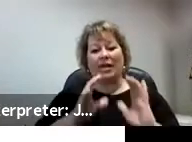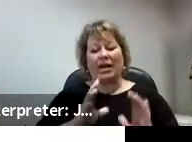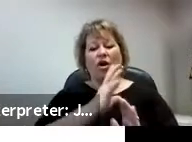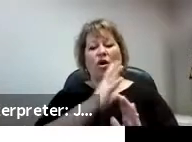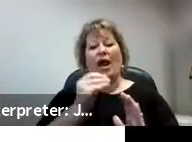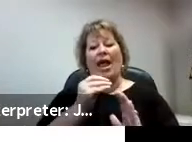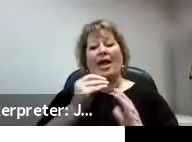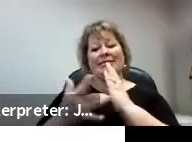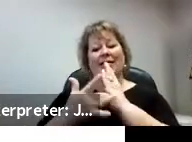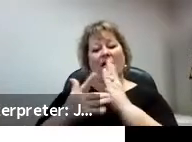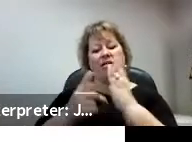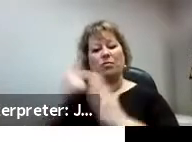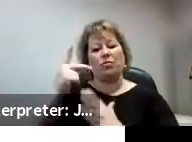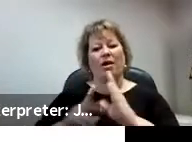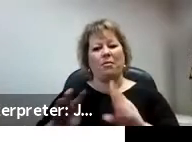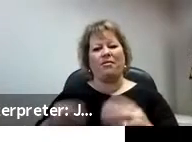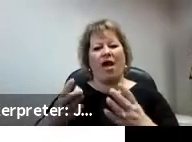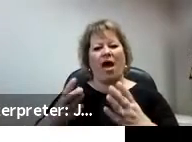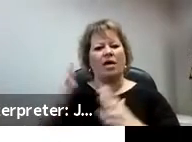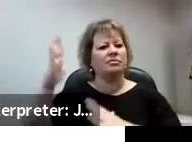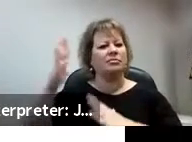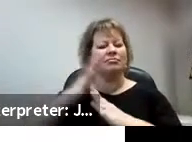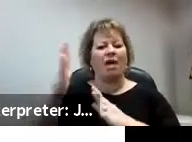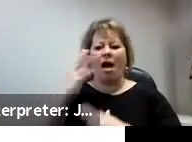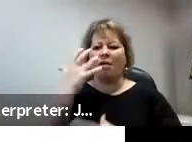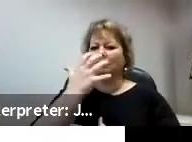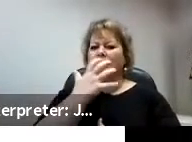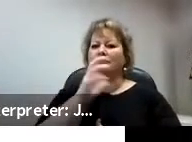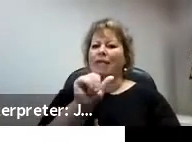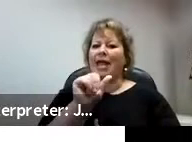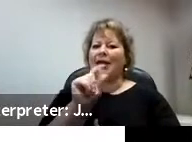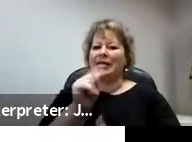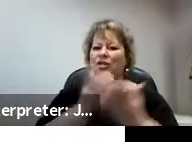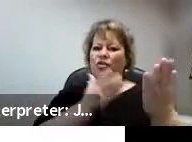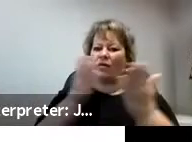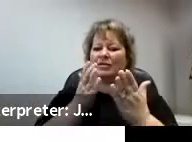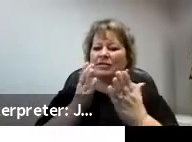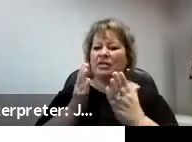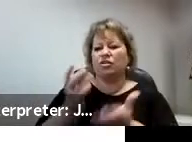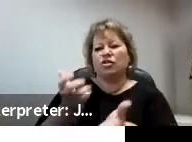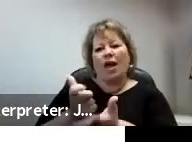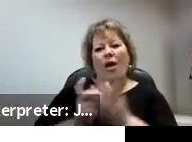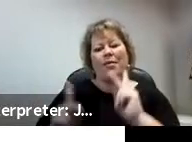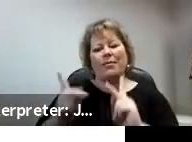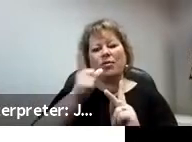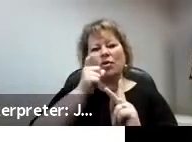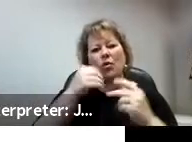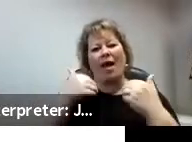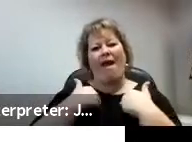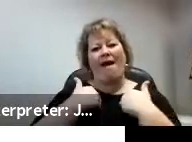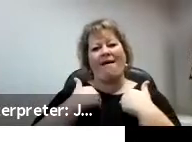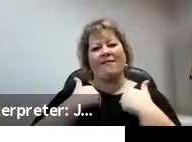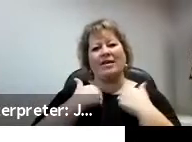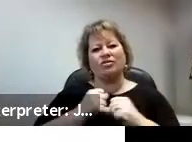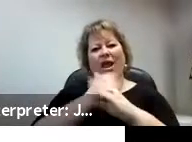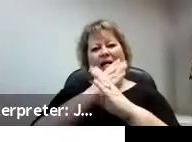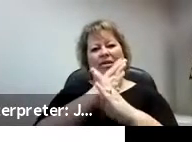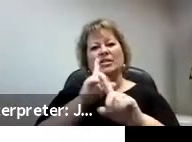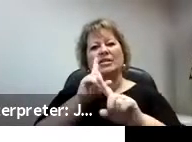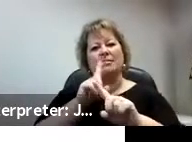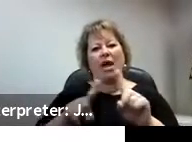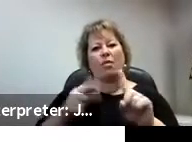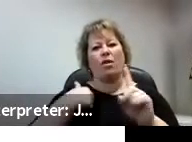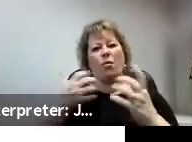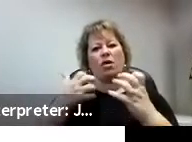Program provides state-of-the-art engineering and AT services to assist individuals with overcoming any challenges presented by